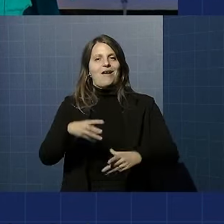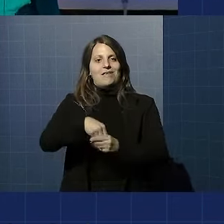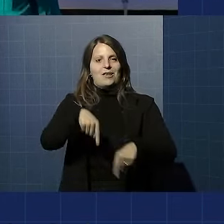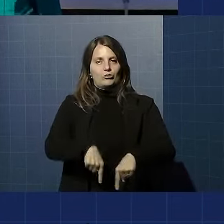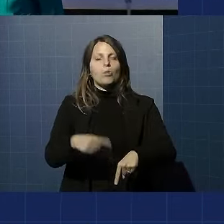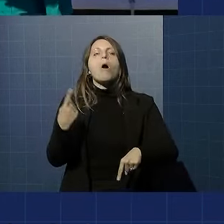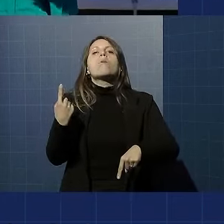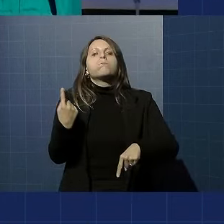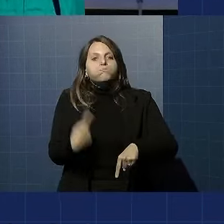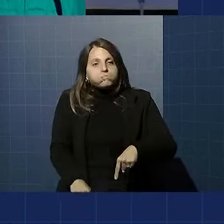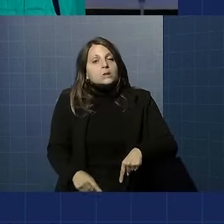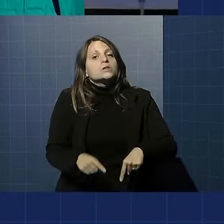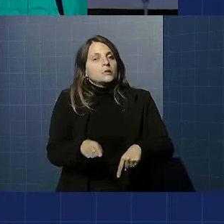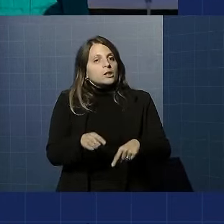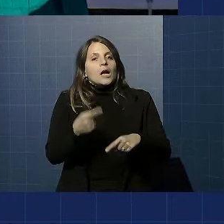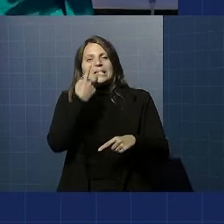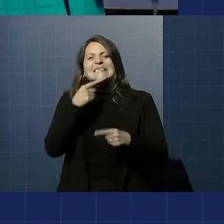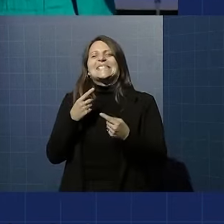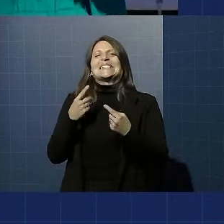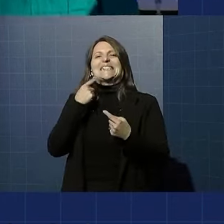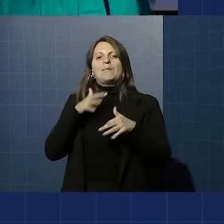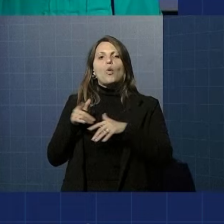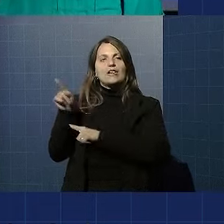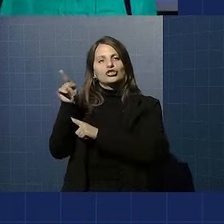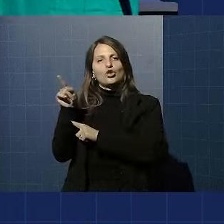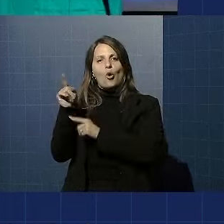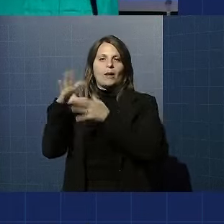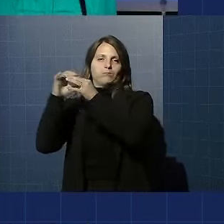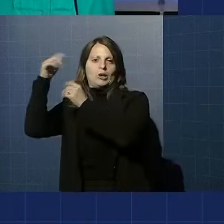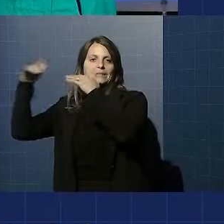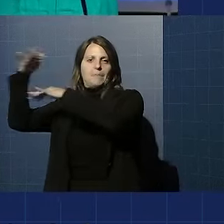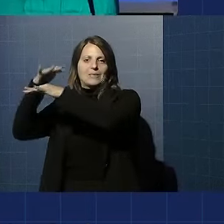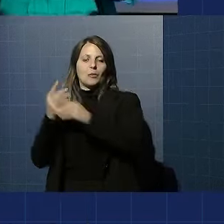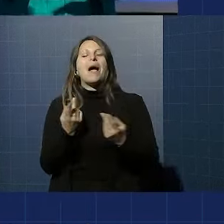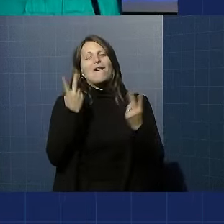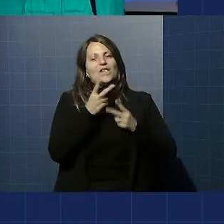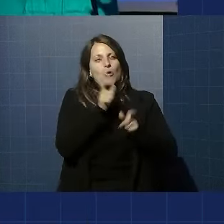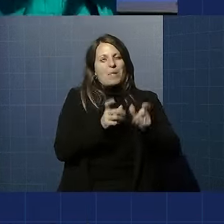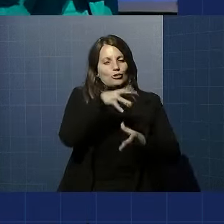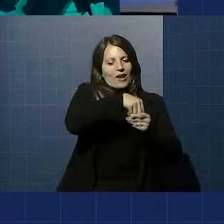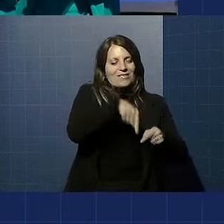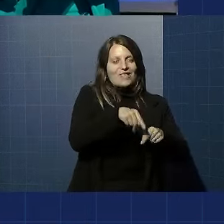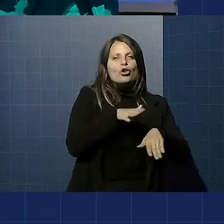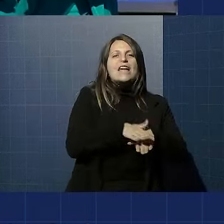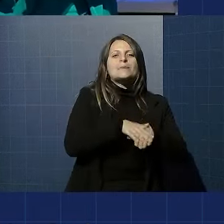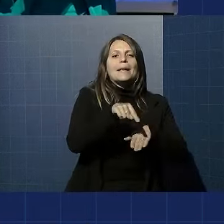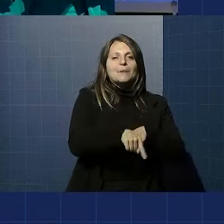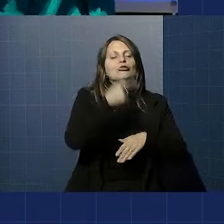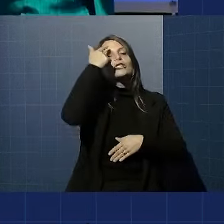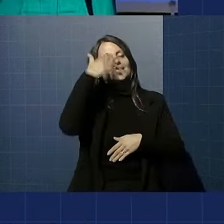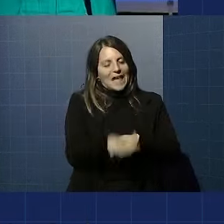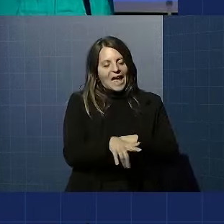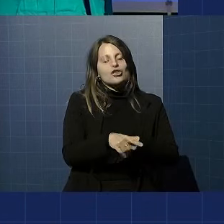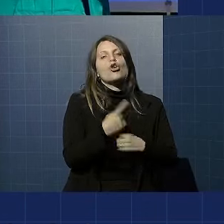simulation. They know they are still on Earth and that they can technically open the door at any point and just come back to the real, to the reality.